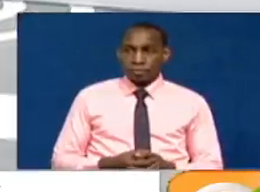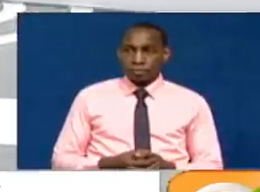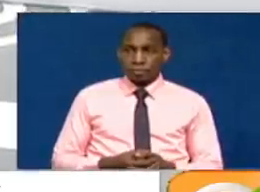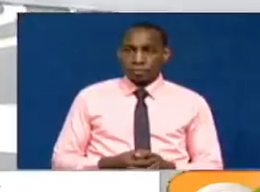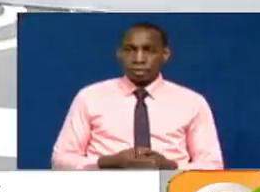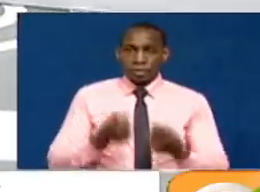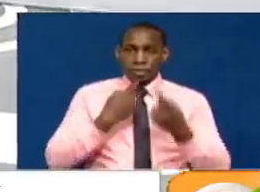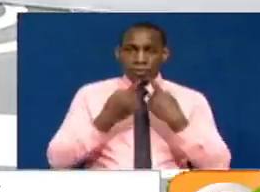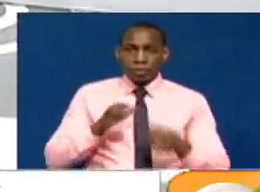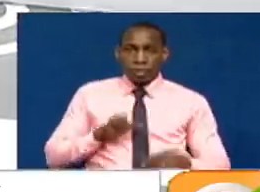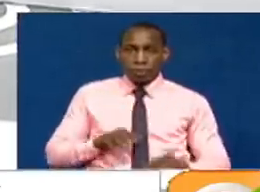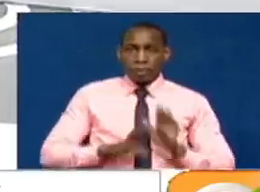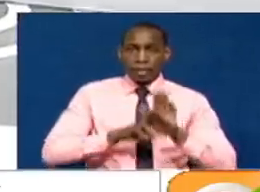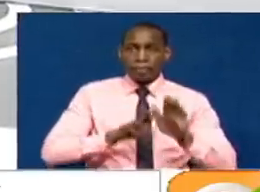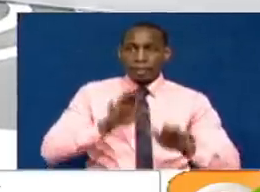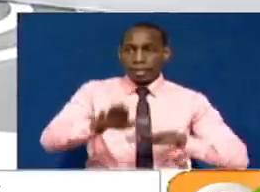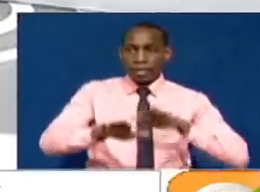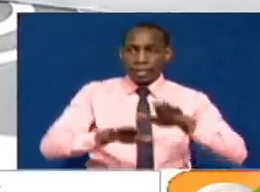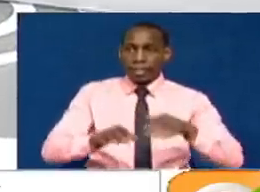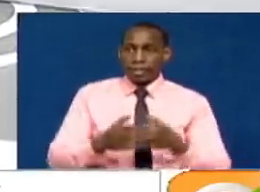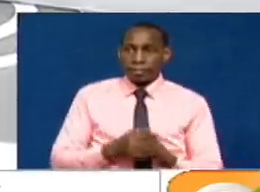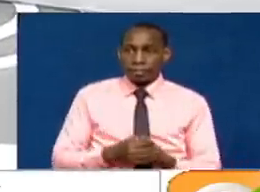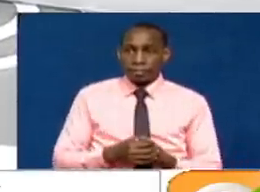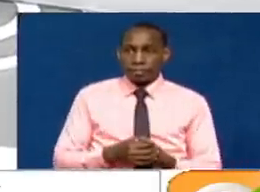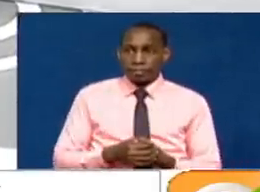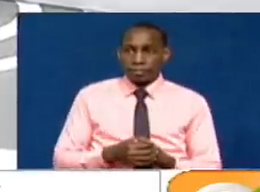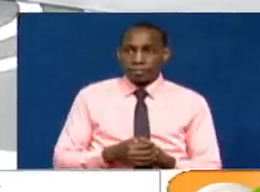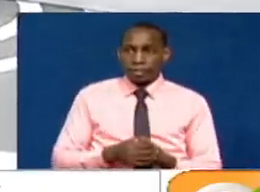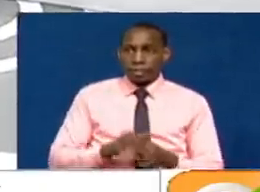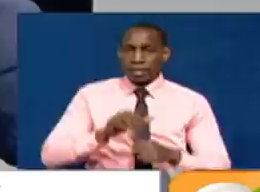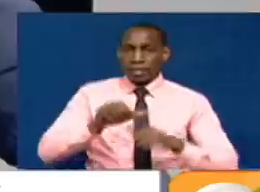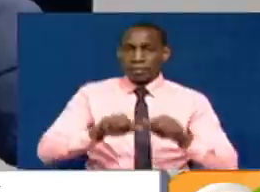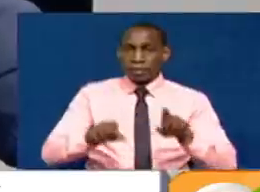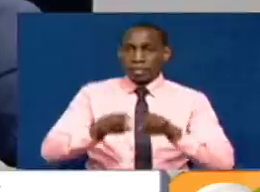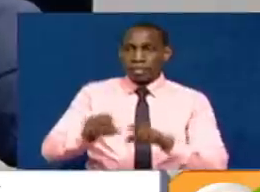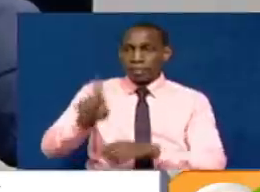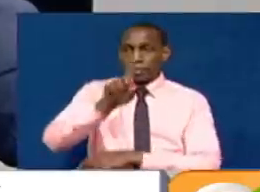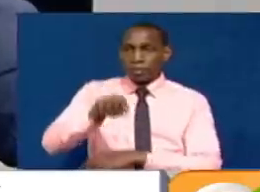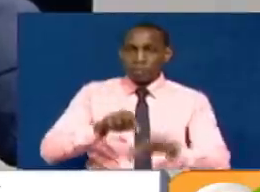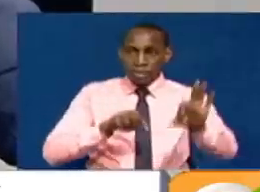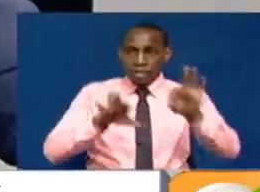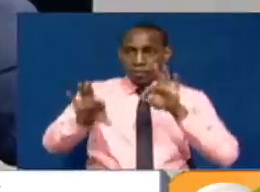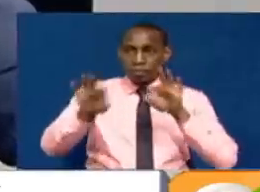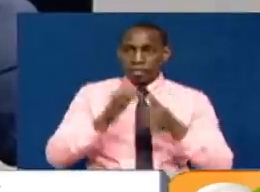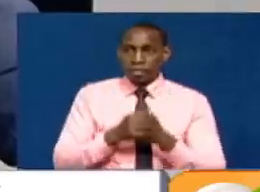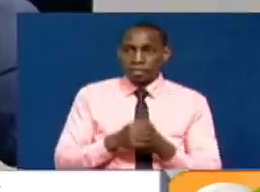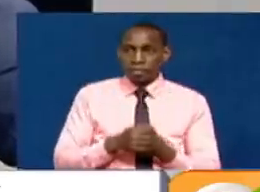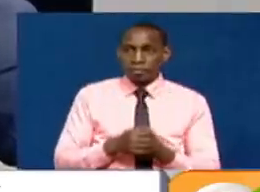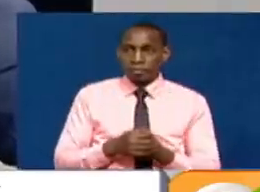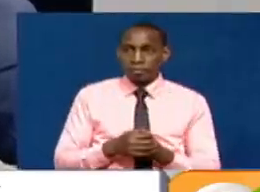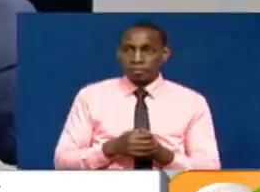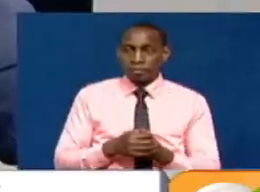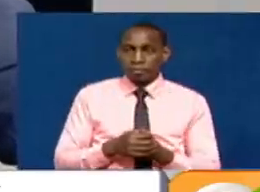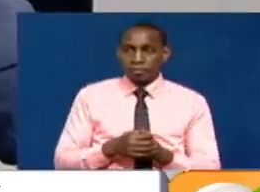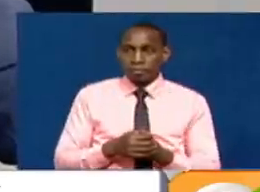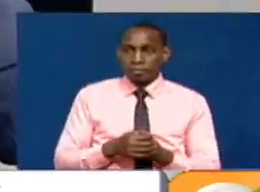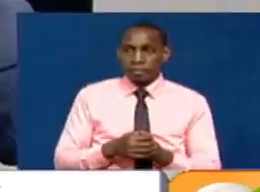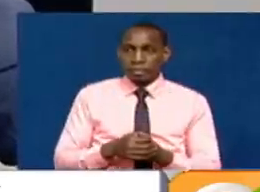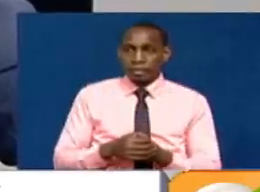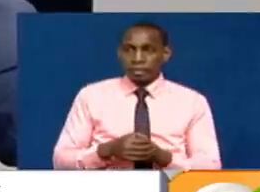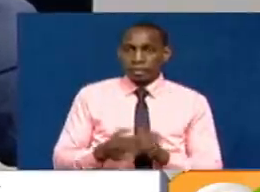I spoke to Ongwe Ngirishi, the woman rep in Kirinyaga, about that particular question of nominations. And